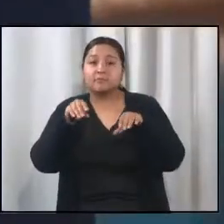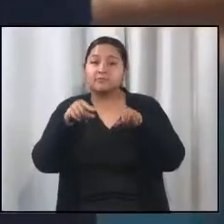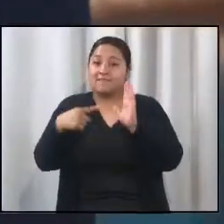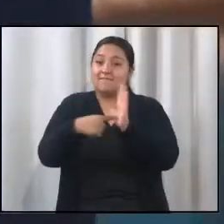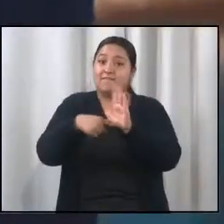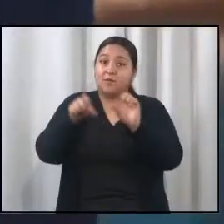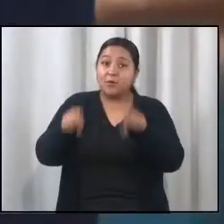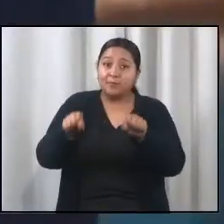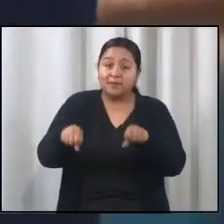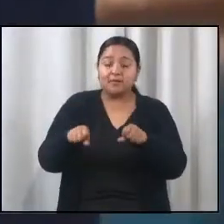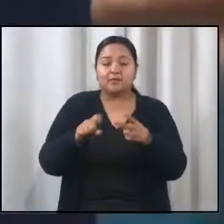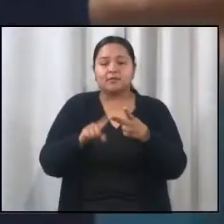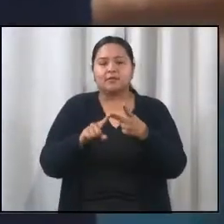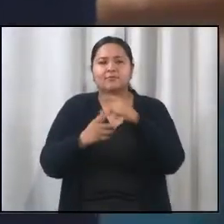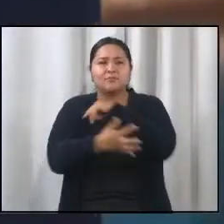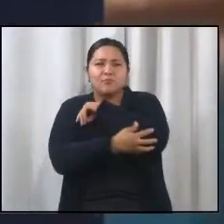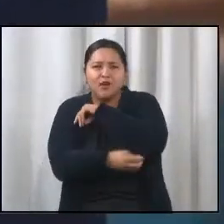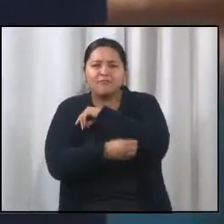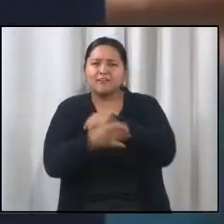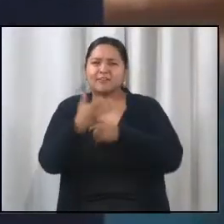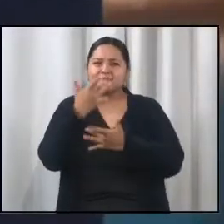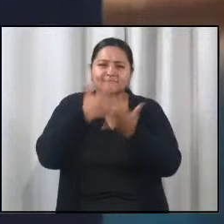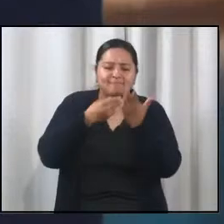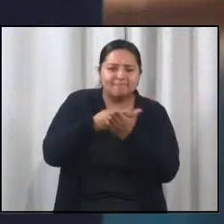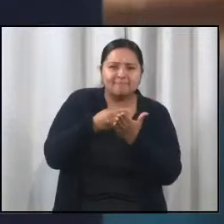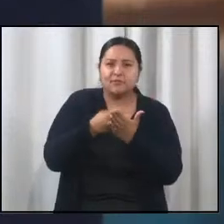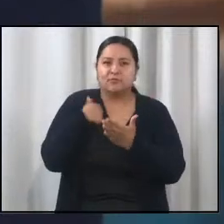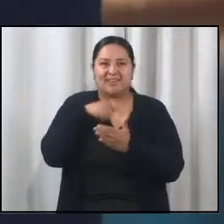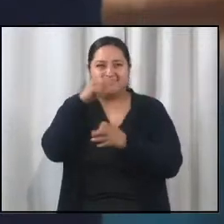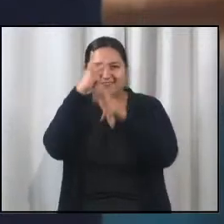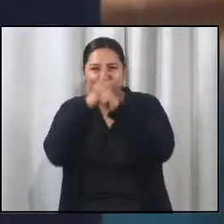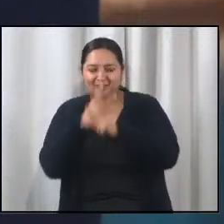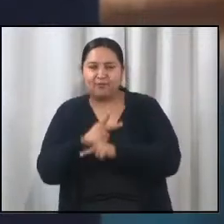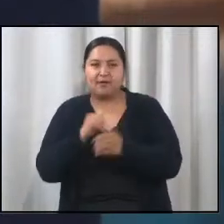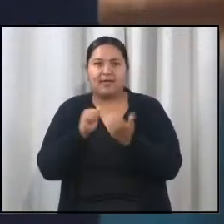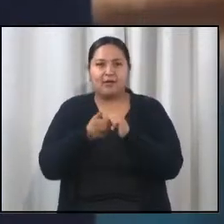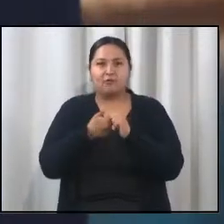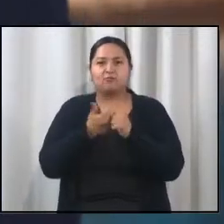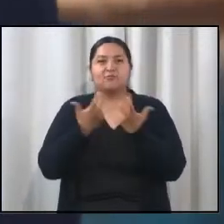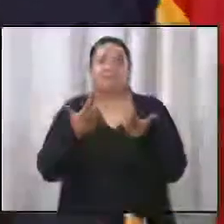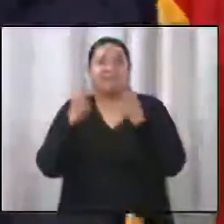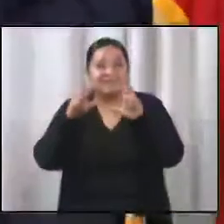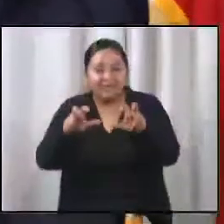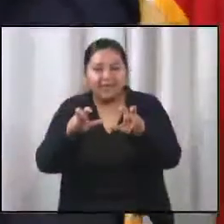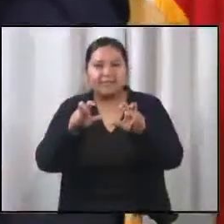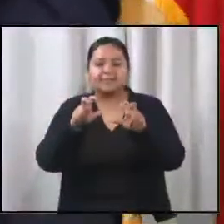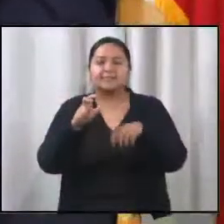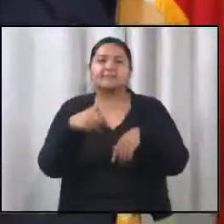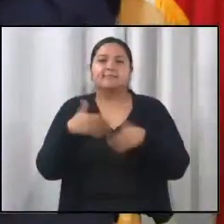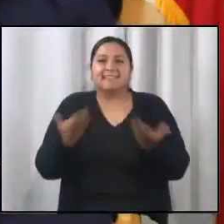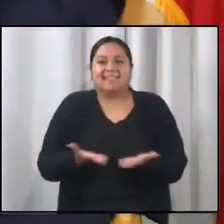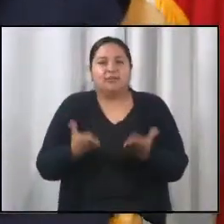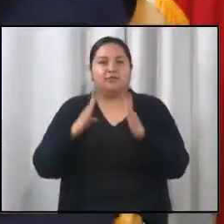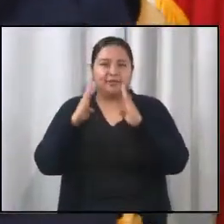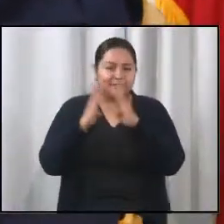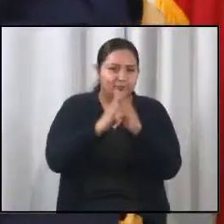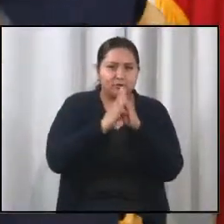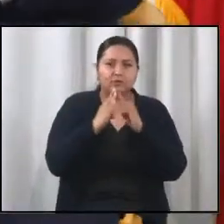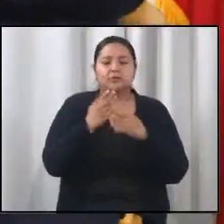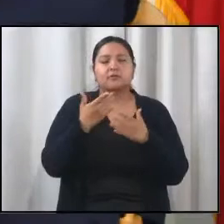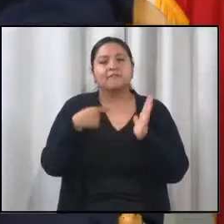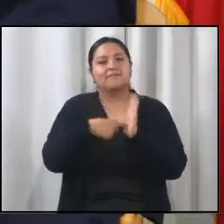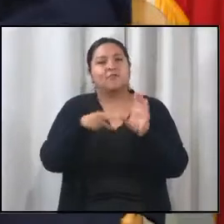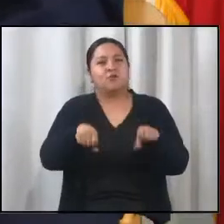we have to figure out how we build more capacity to invest in local affordable housing here in our communities.